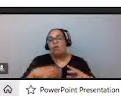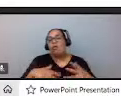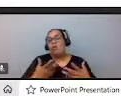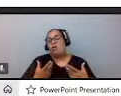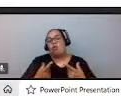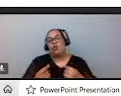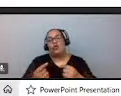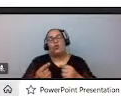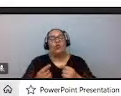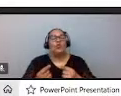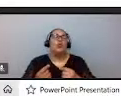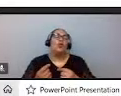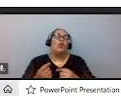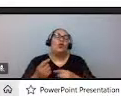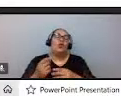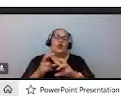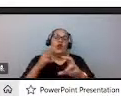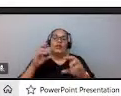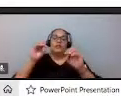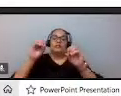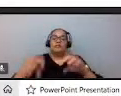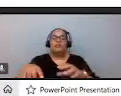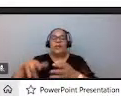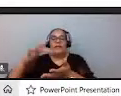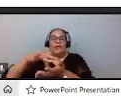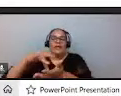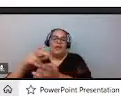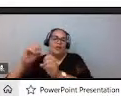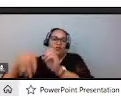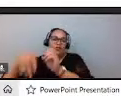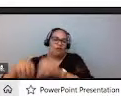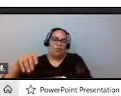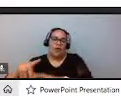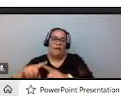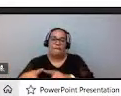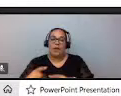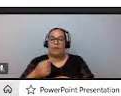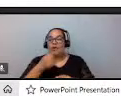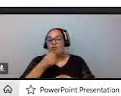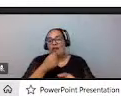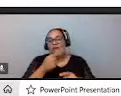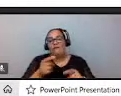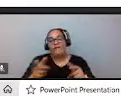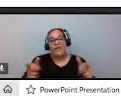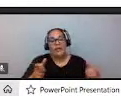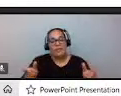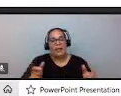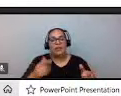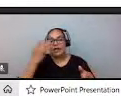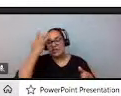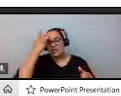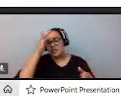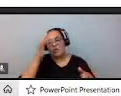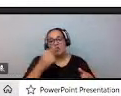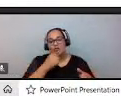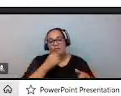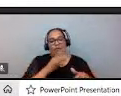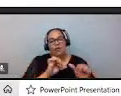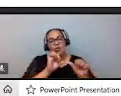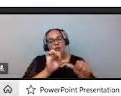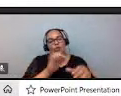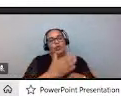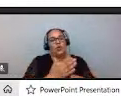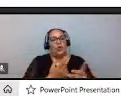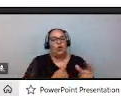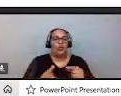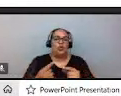deliver containers uh into the Container Terminal uh the tra traffic management and the smart traffic uh there's continuous work that's